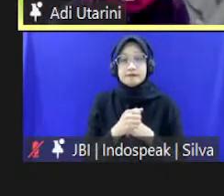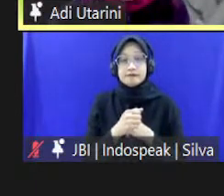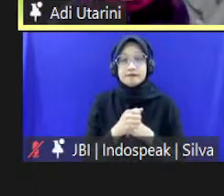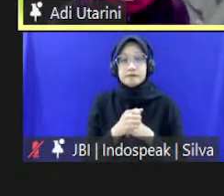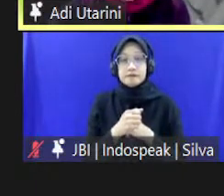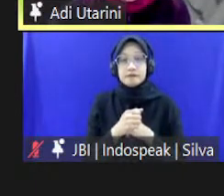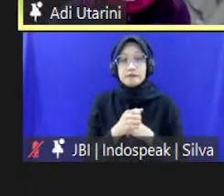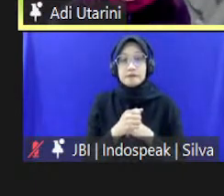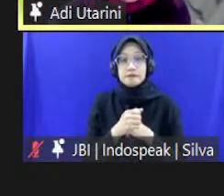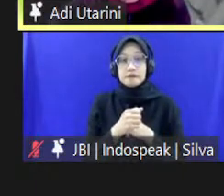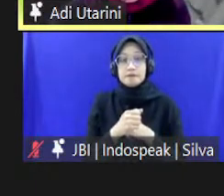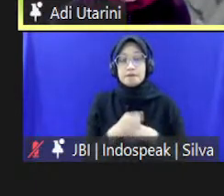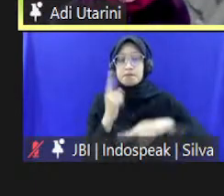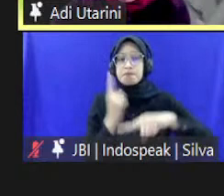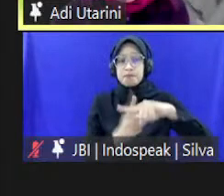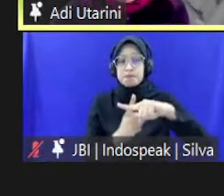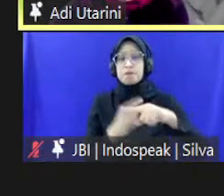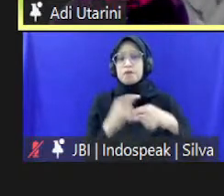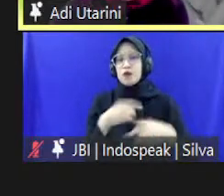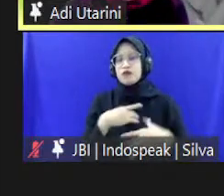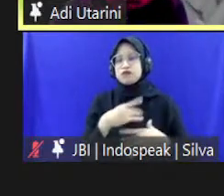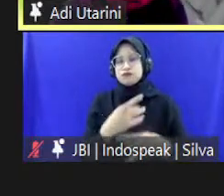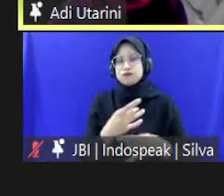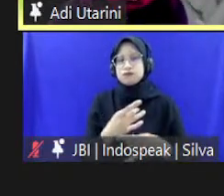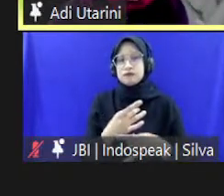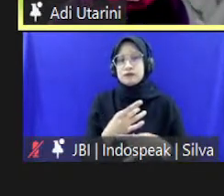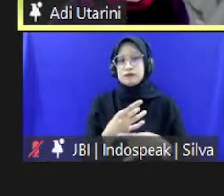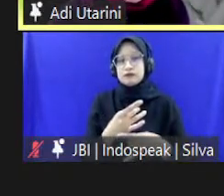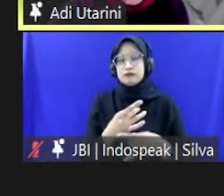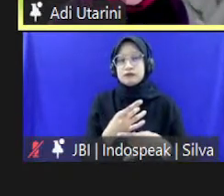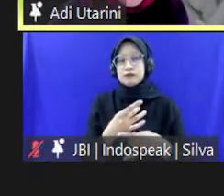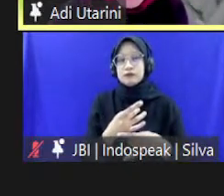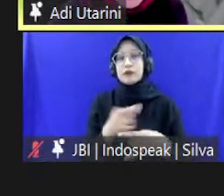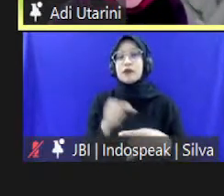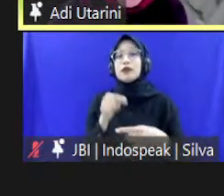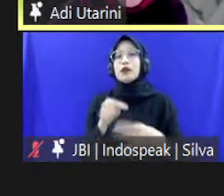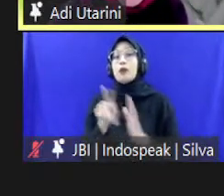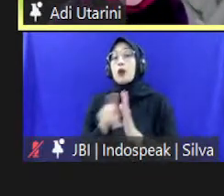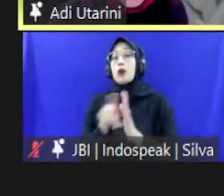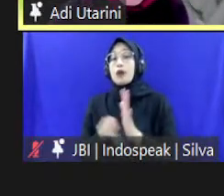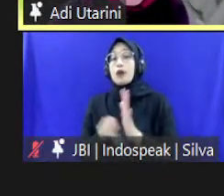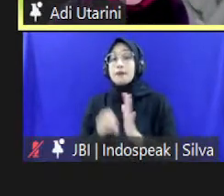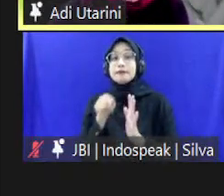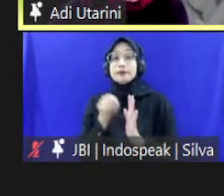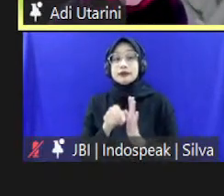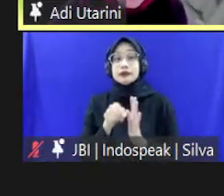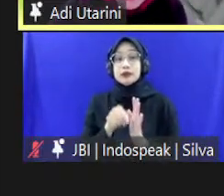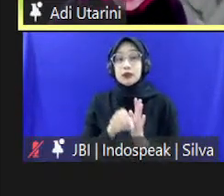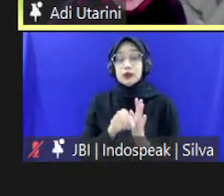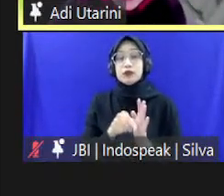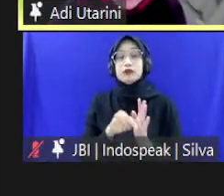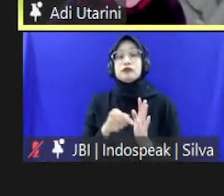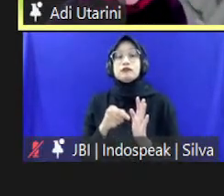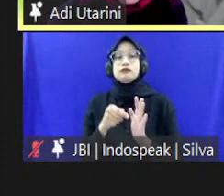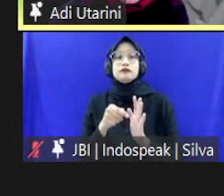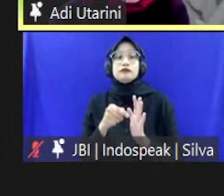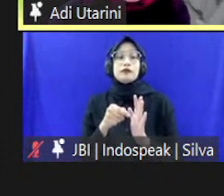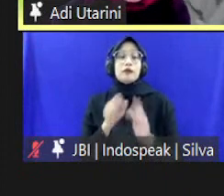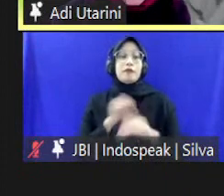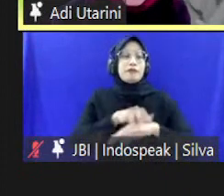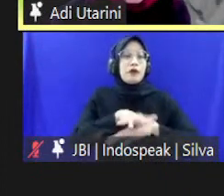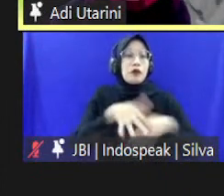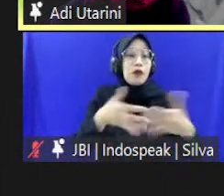Additionally, and also interestingly, Wolbachia intervention appears also to be associated with the reduced rate of hospitalization due